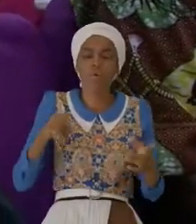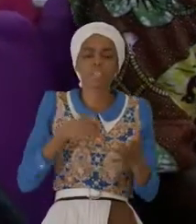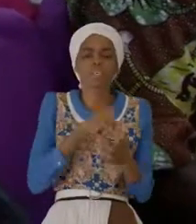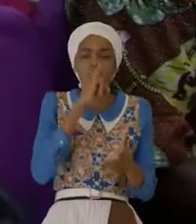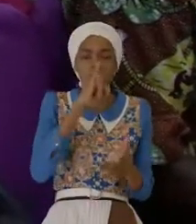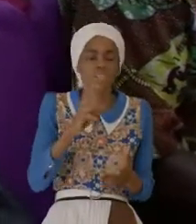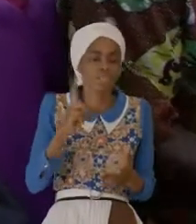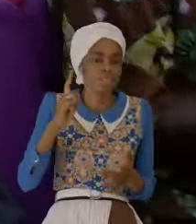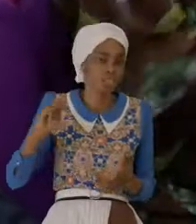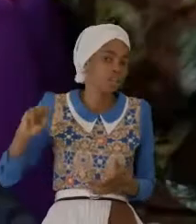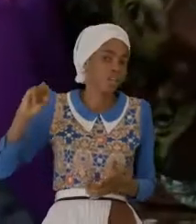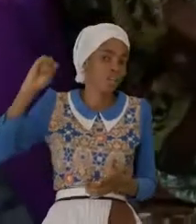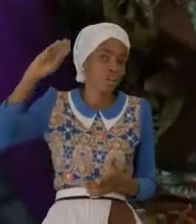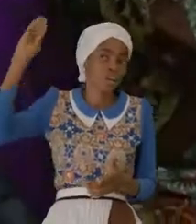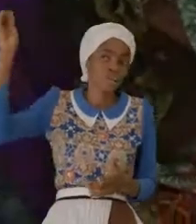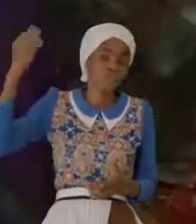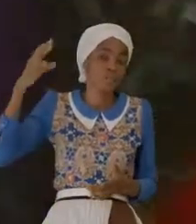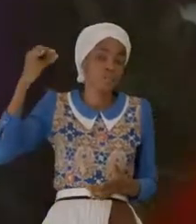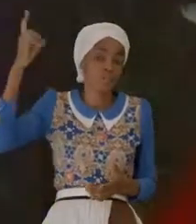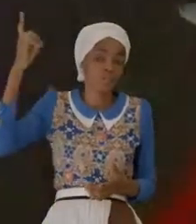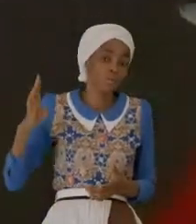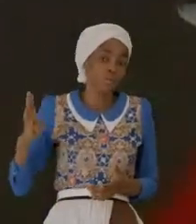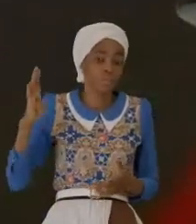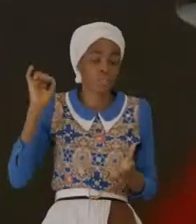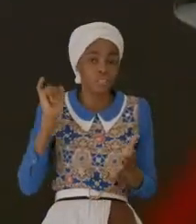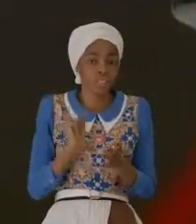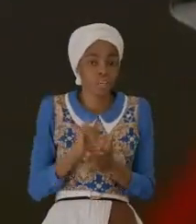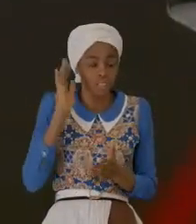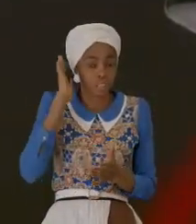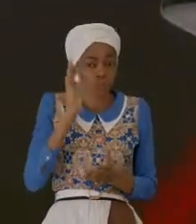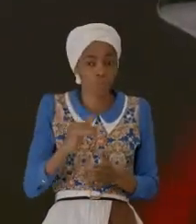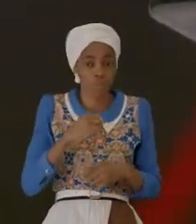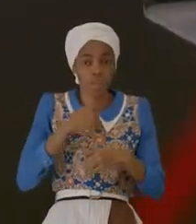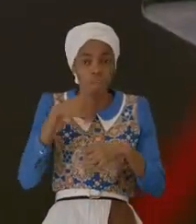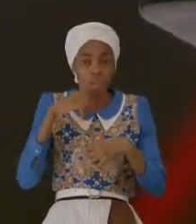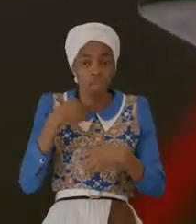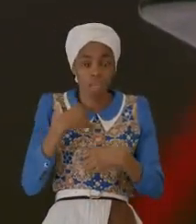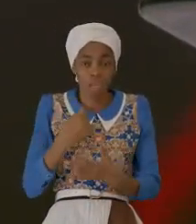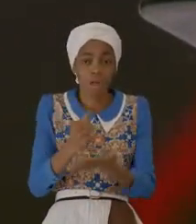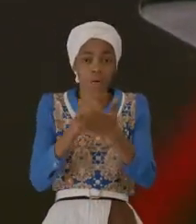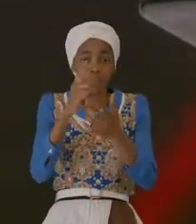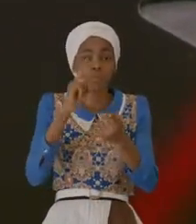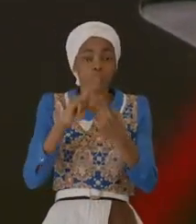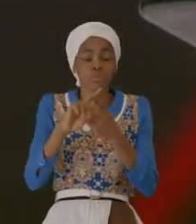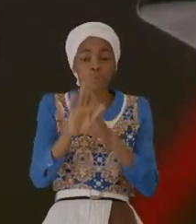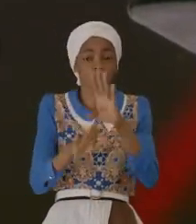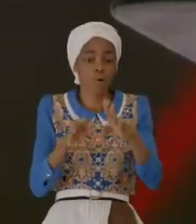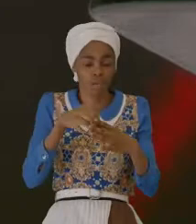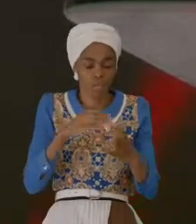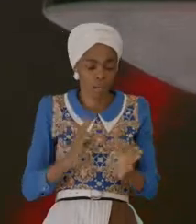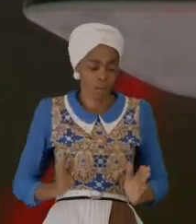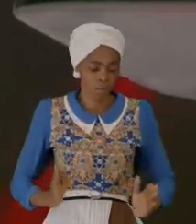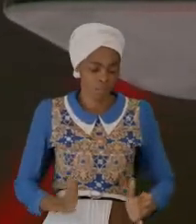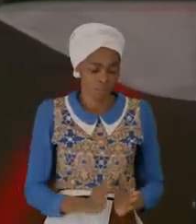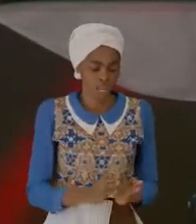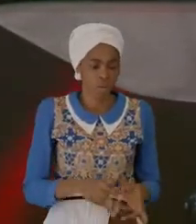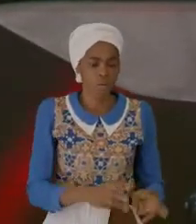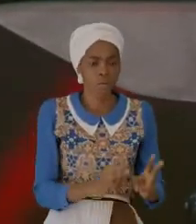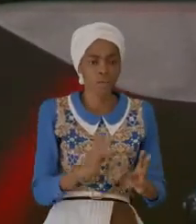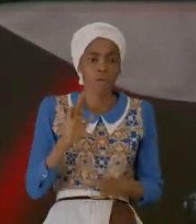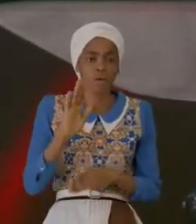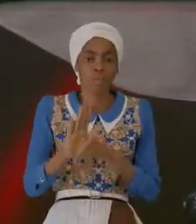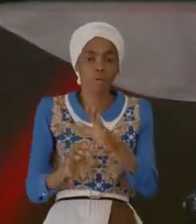in the Narrow Path walking in the spirit and walking by the scriptures